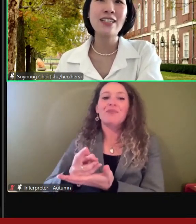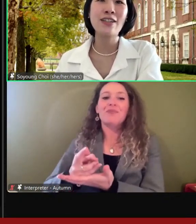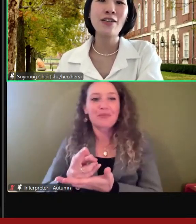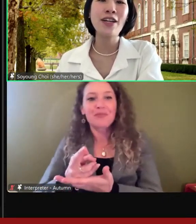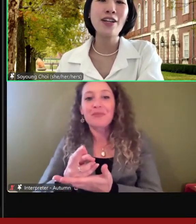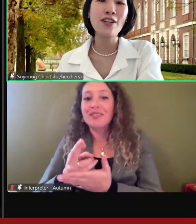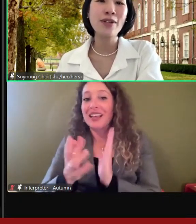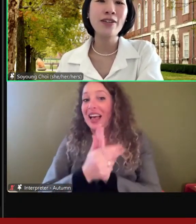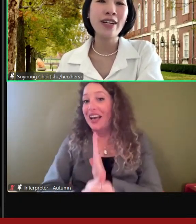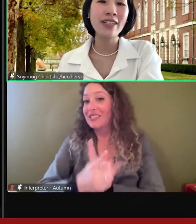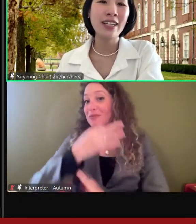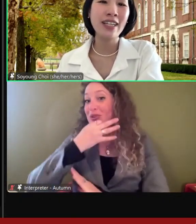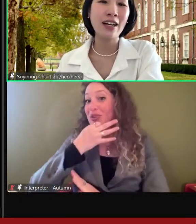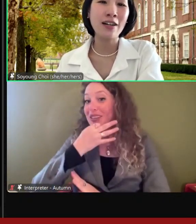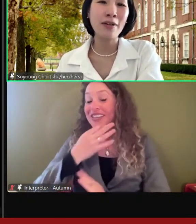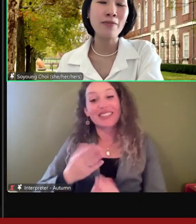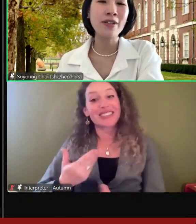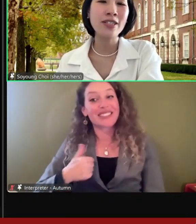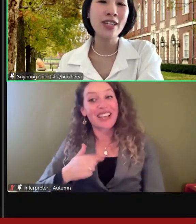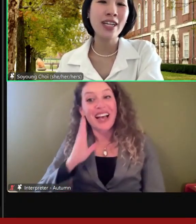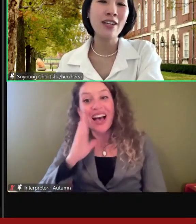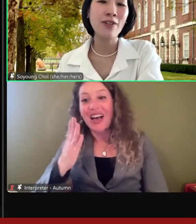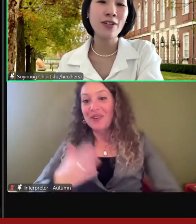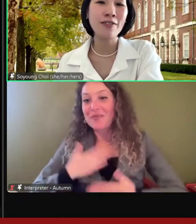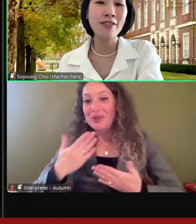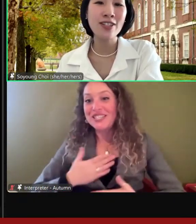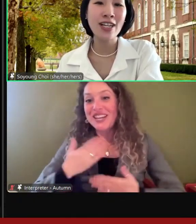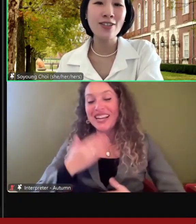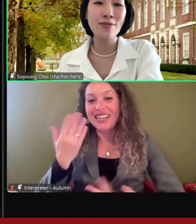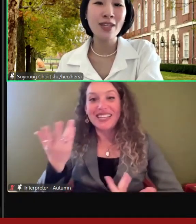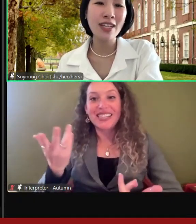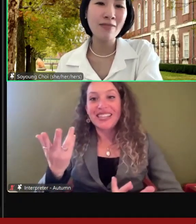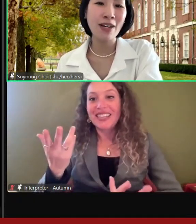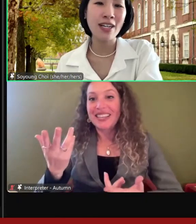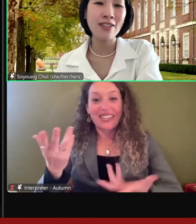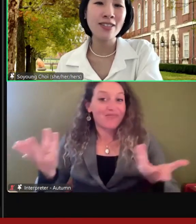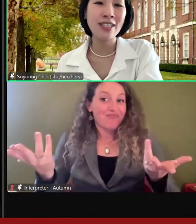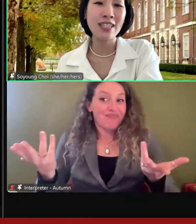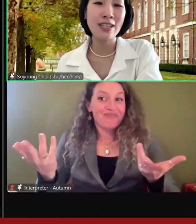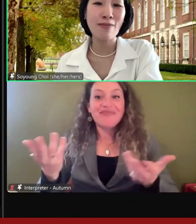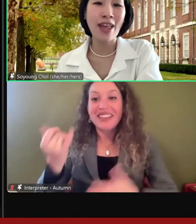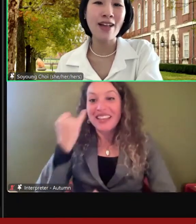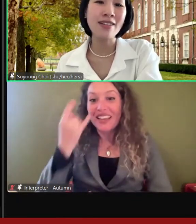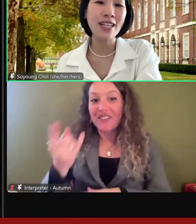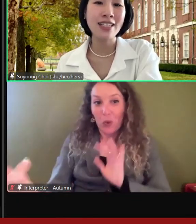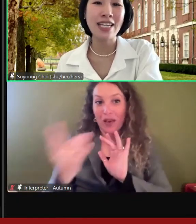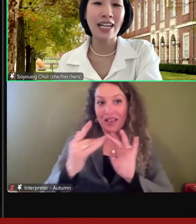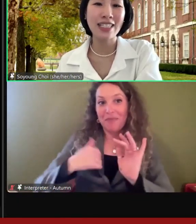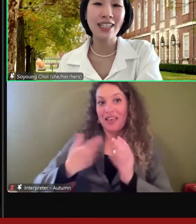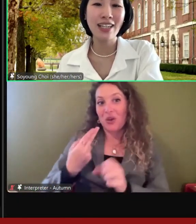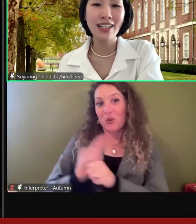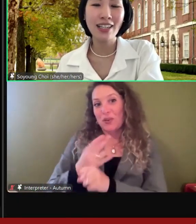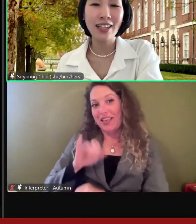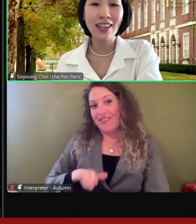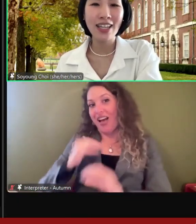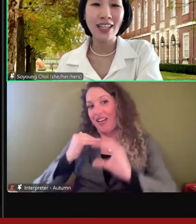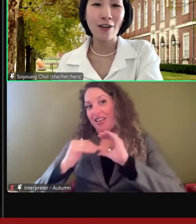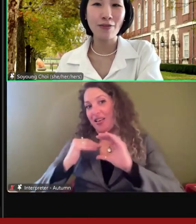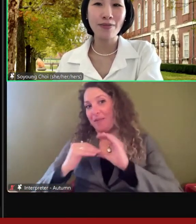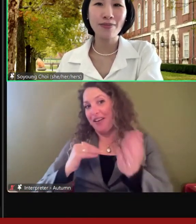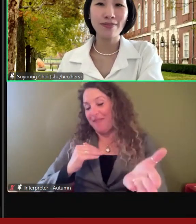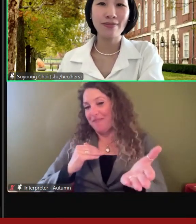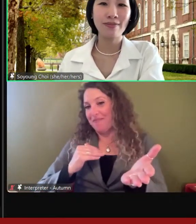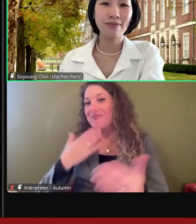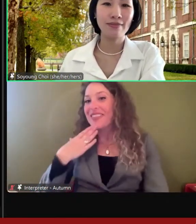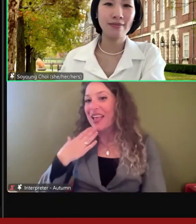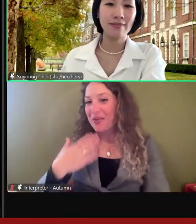settings. So it'll be greatly appreciated if you could reach out to me by using this email contact. Thank